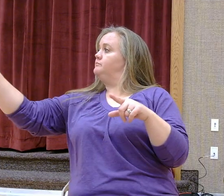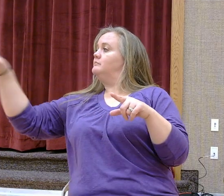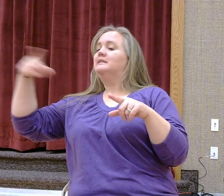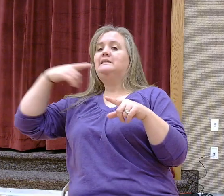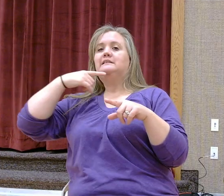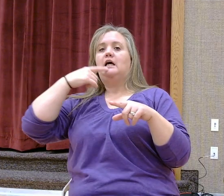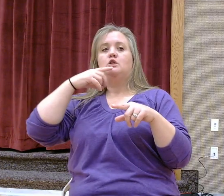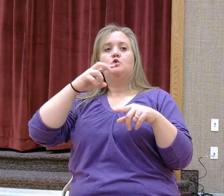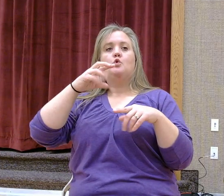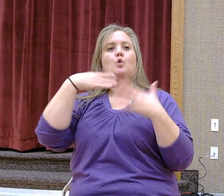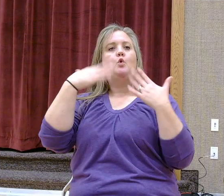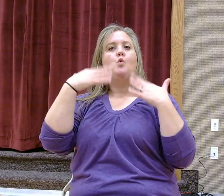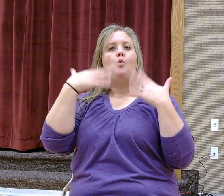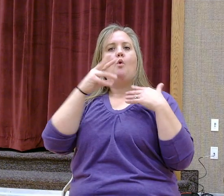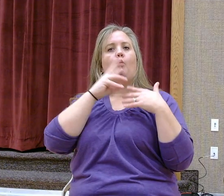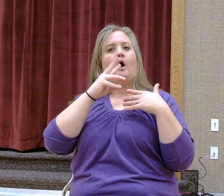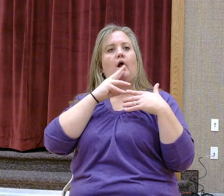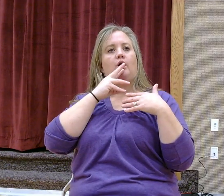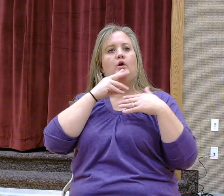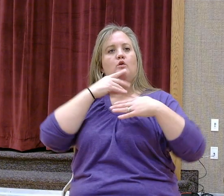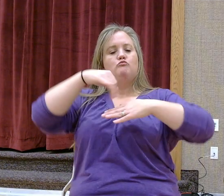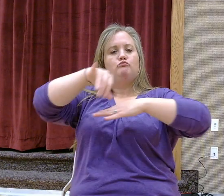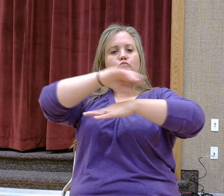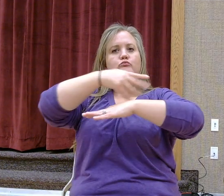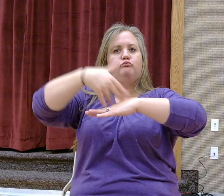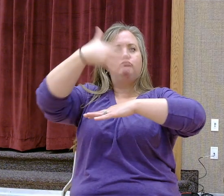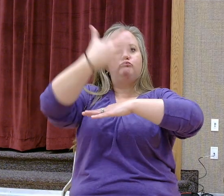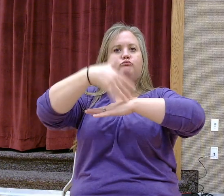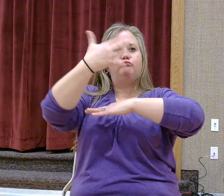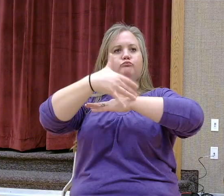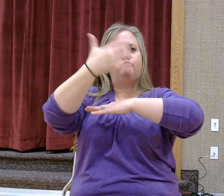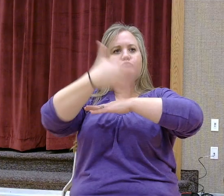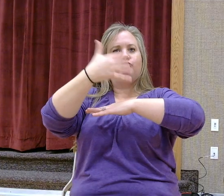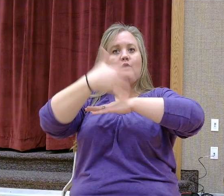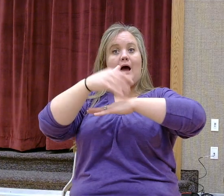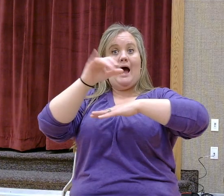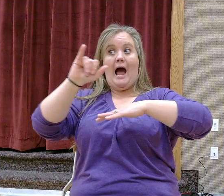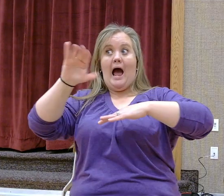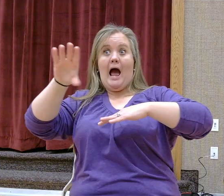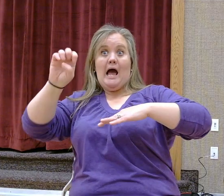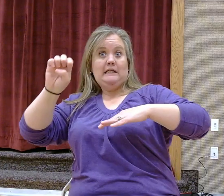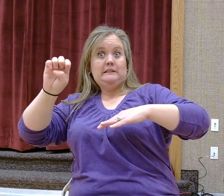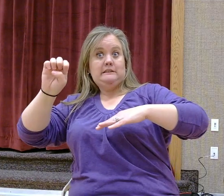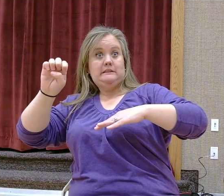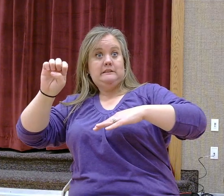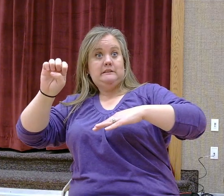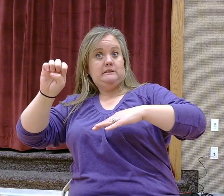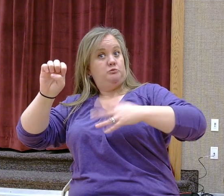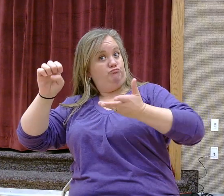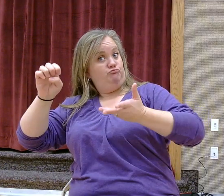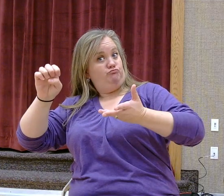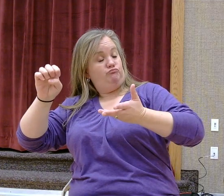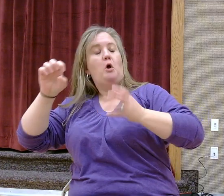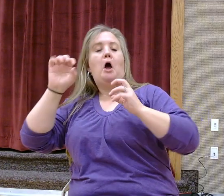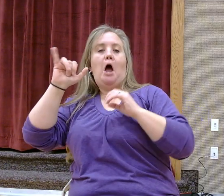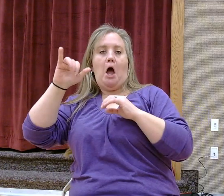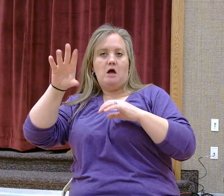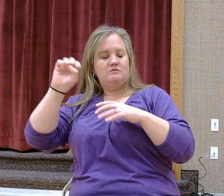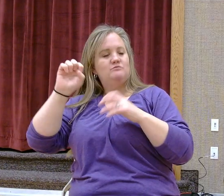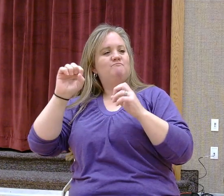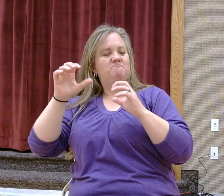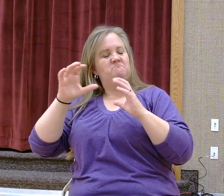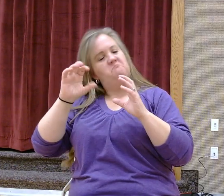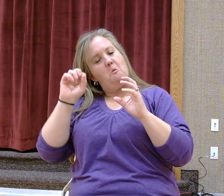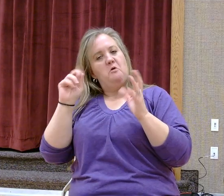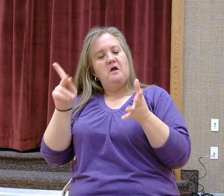over area. Or a cold compress. Mm-hmm. Is ice advisable? Ice is okay. Yeah, if you've got nothing else. I'd do